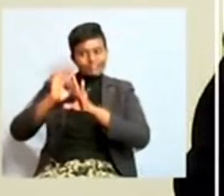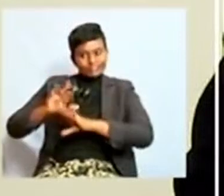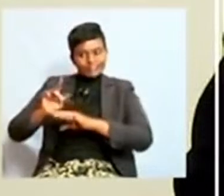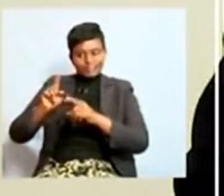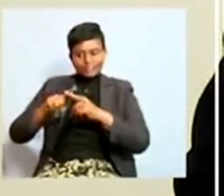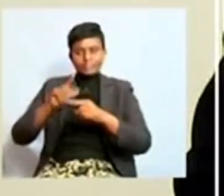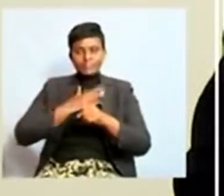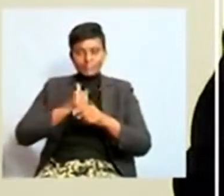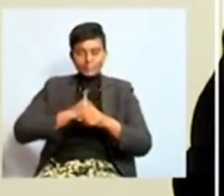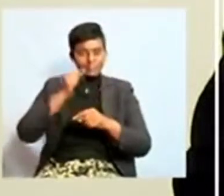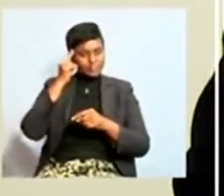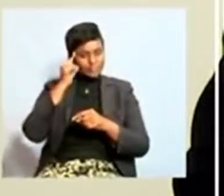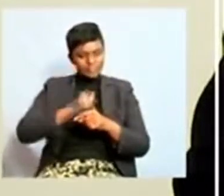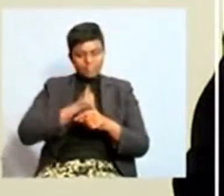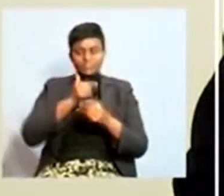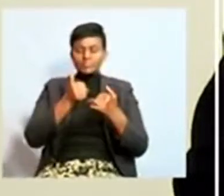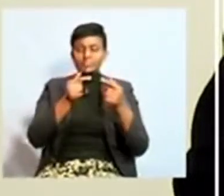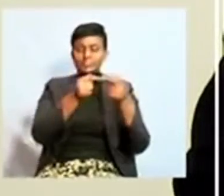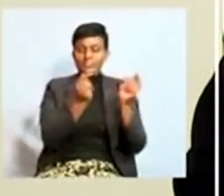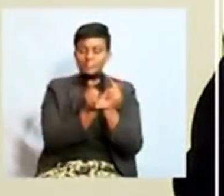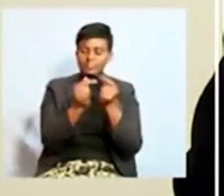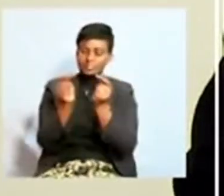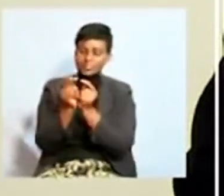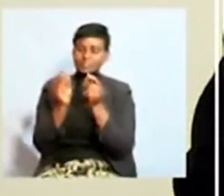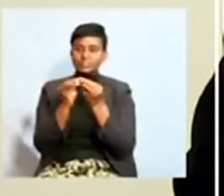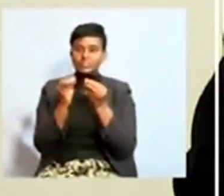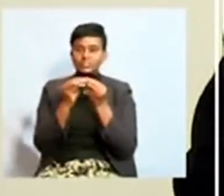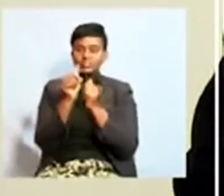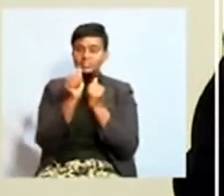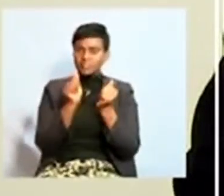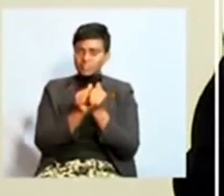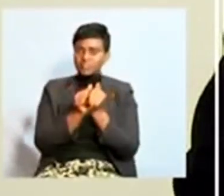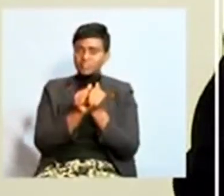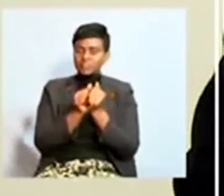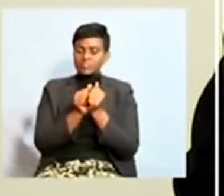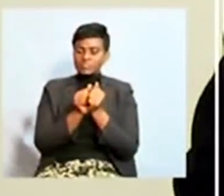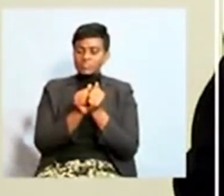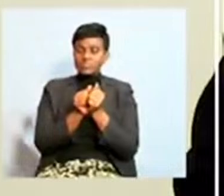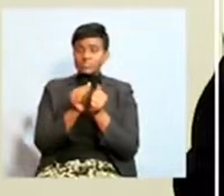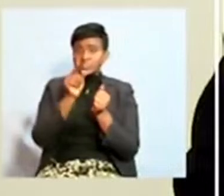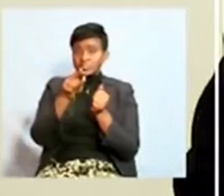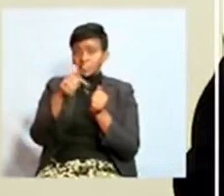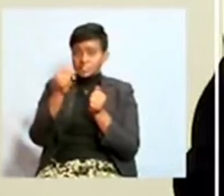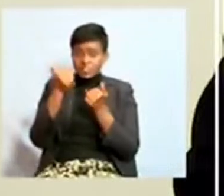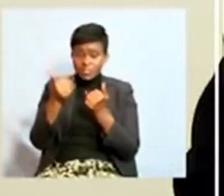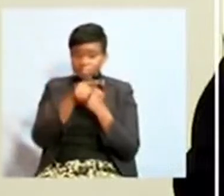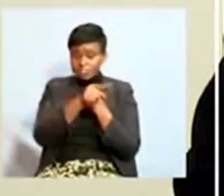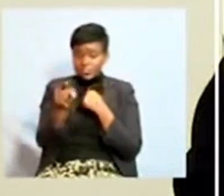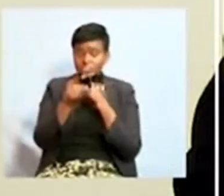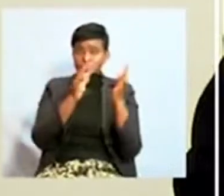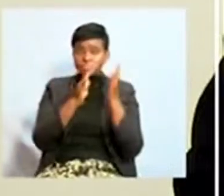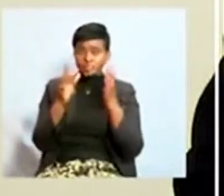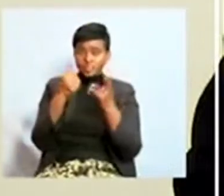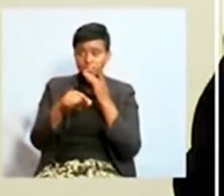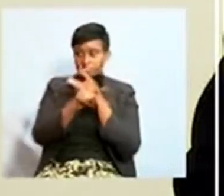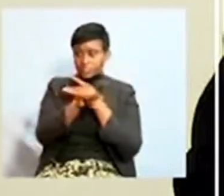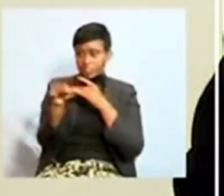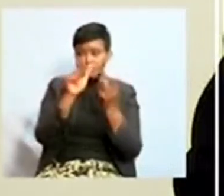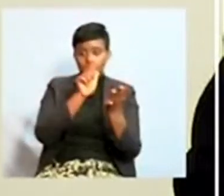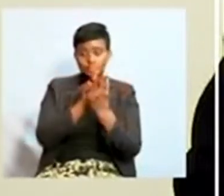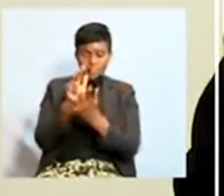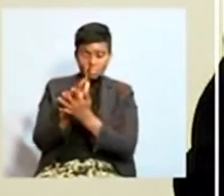I think we have been categoric about, as you consider